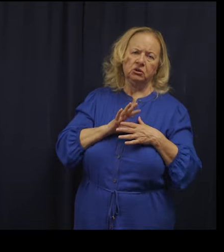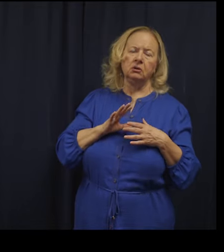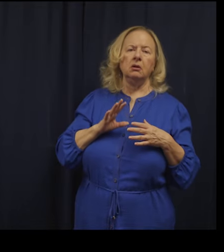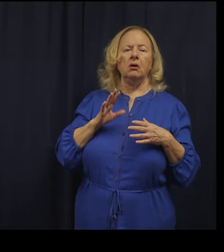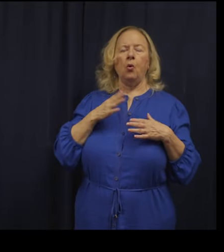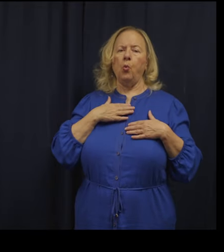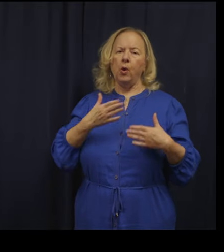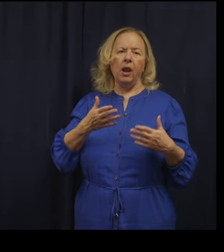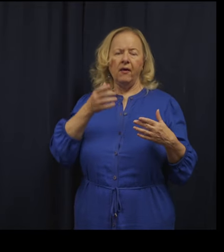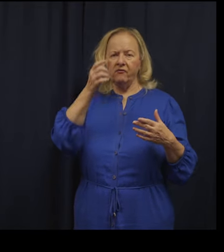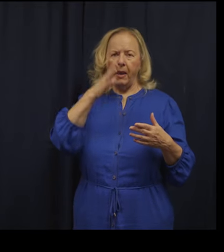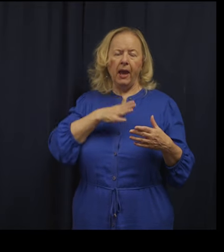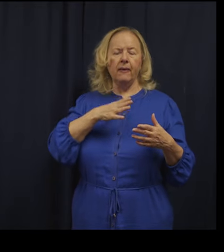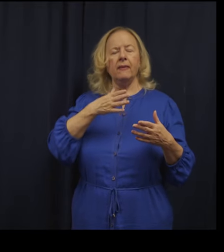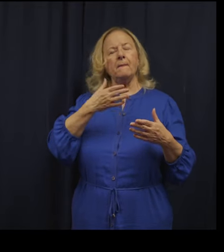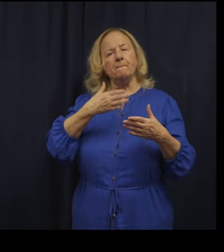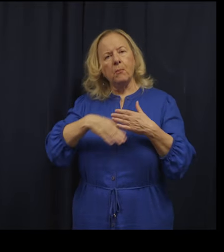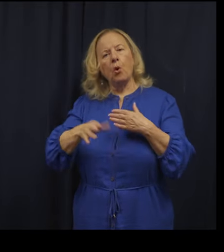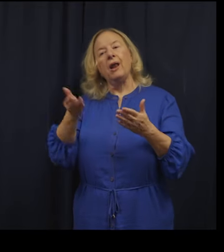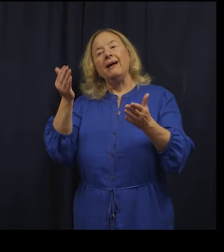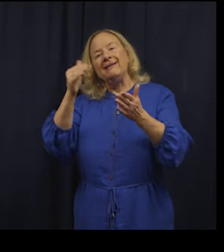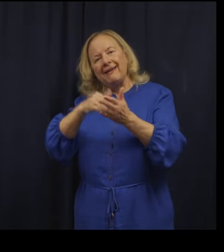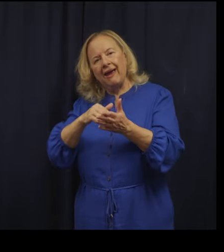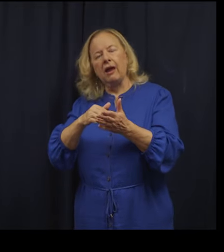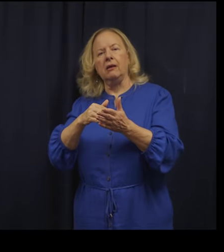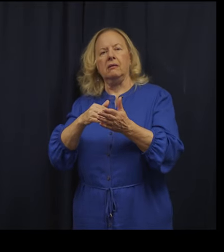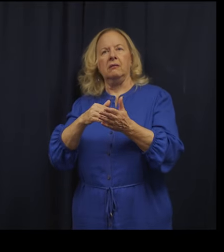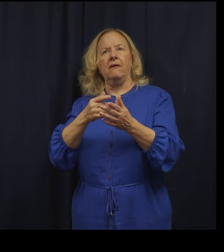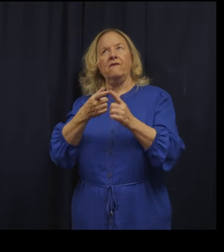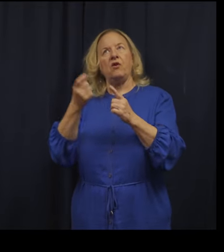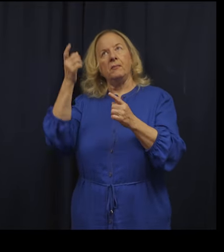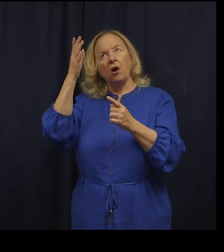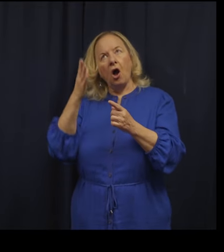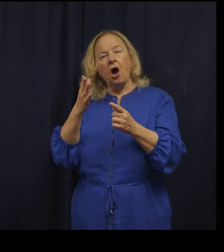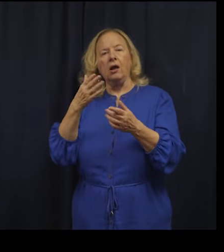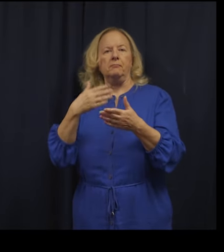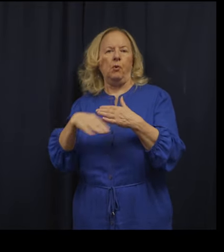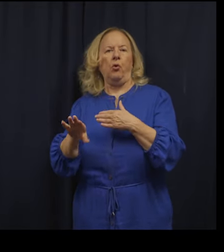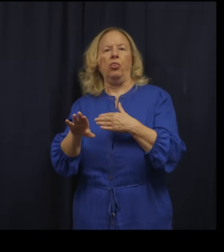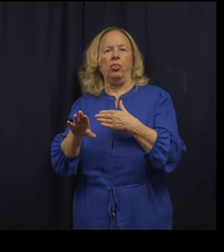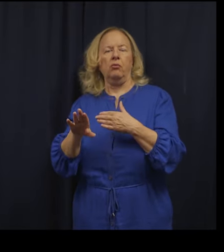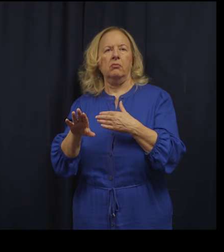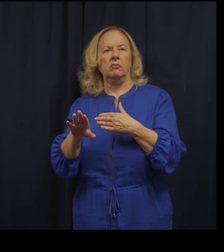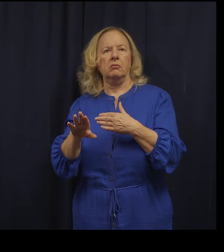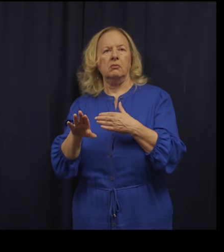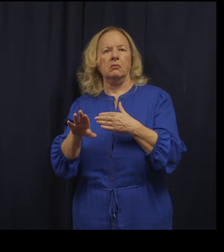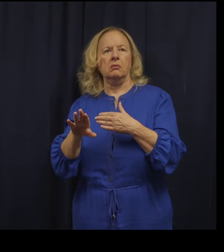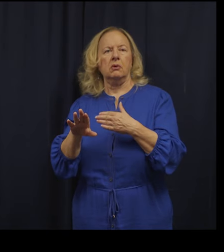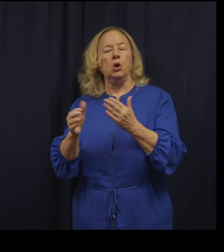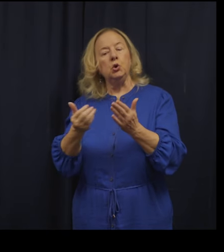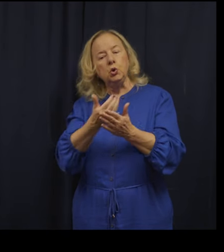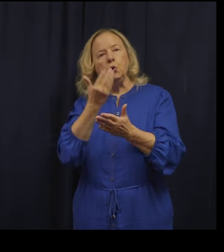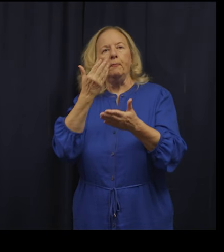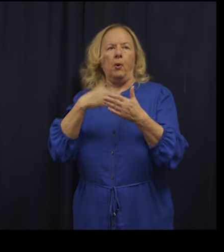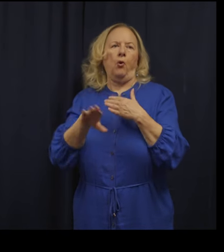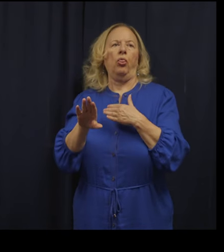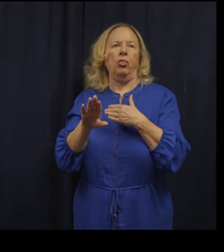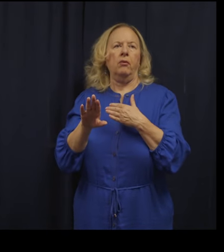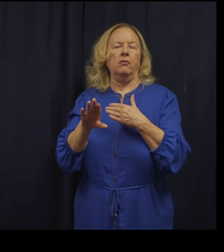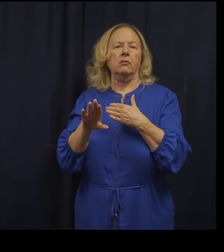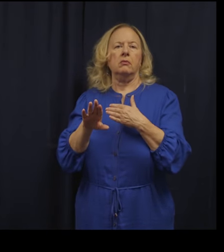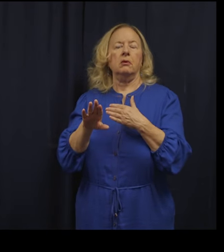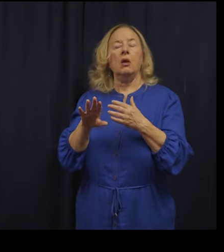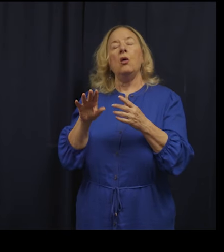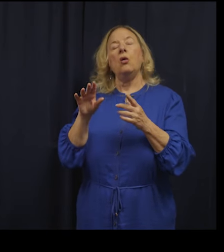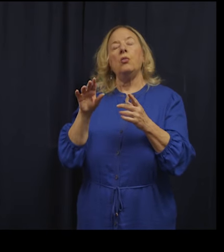the will of man, but of God. They're born again, okay? They've experienced a rebirth. And then it says,